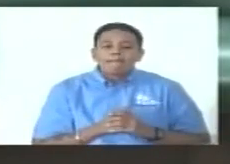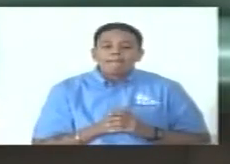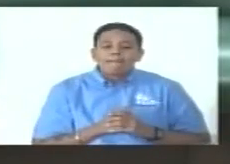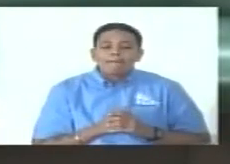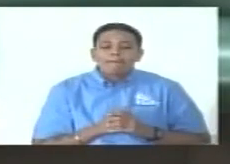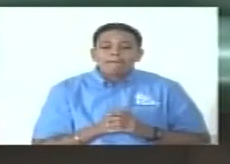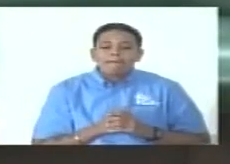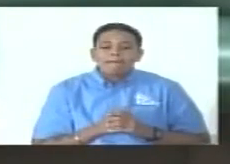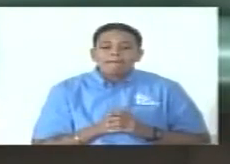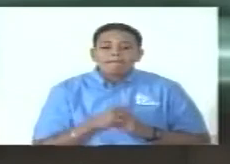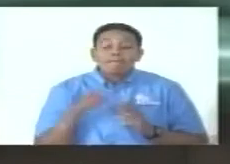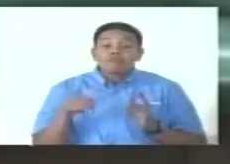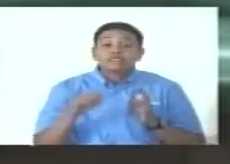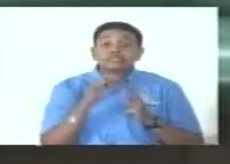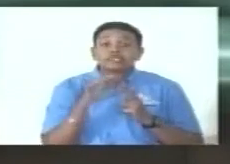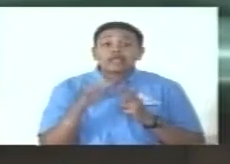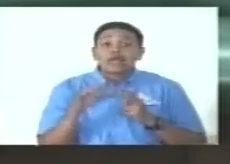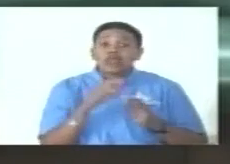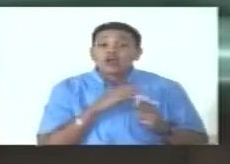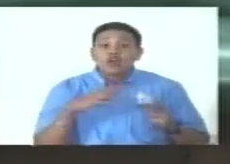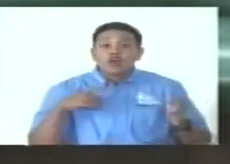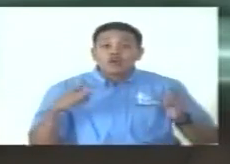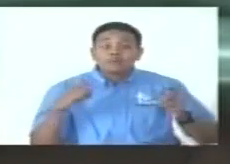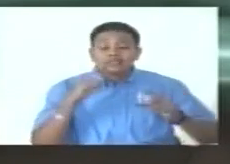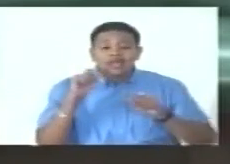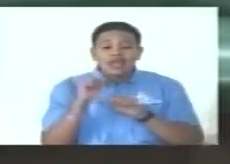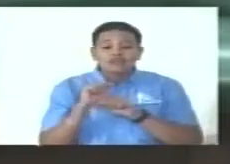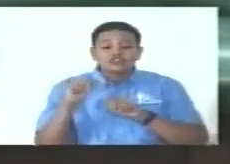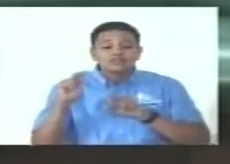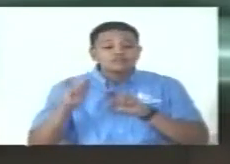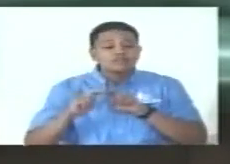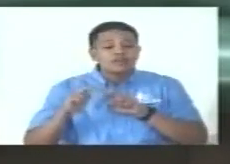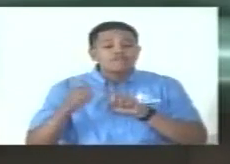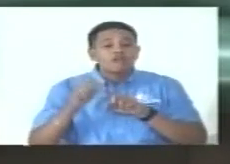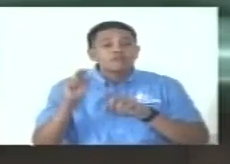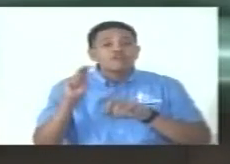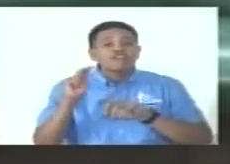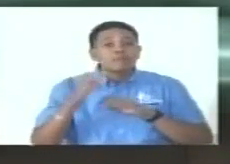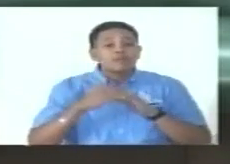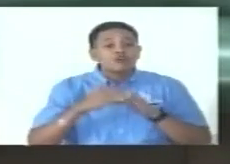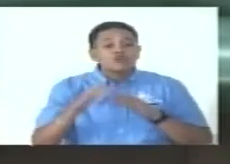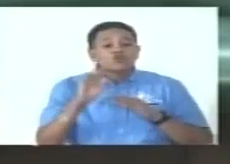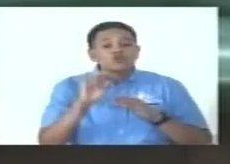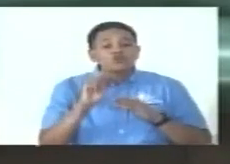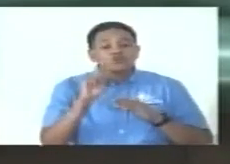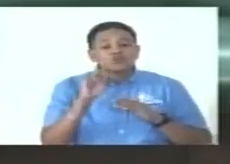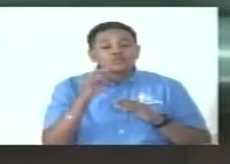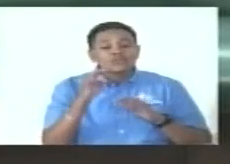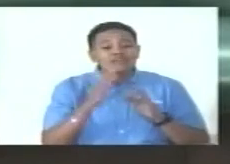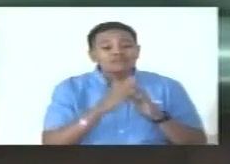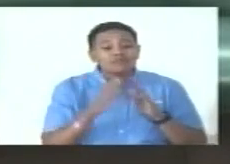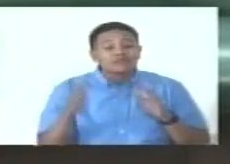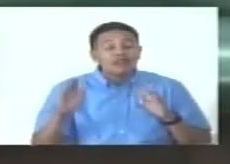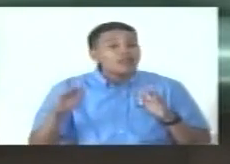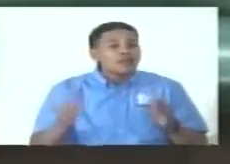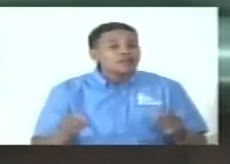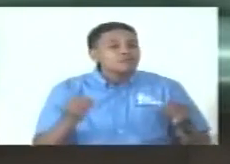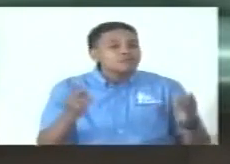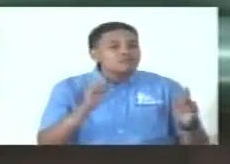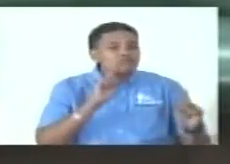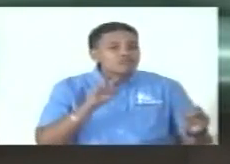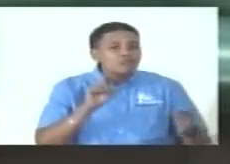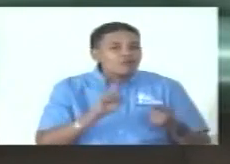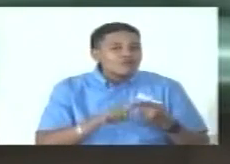that this Joint Select Committee actually sat from November 2017 and did not produce a report until